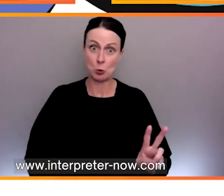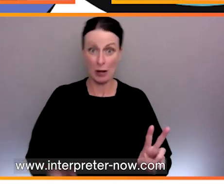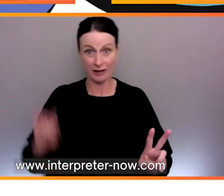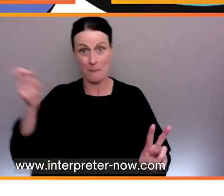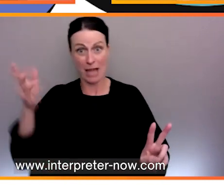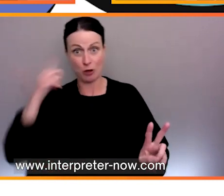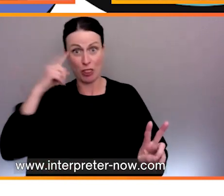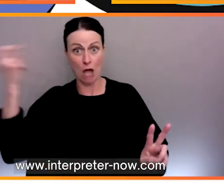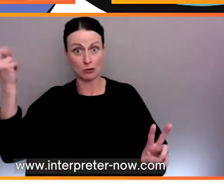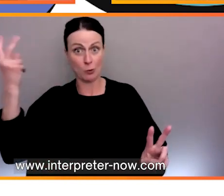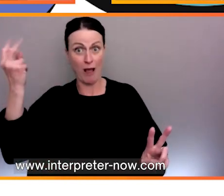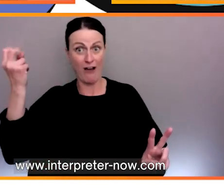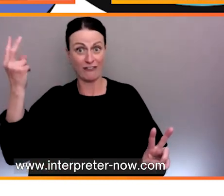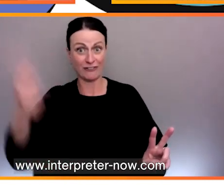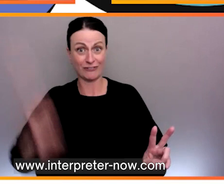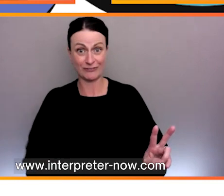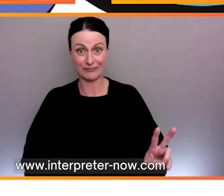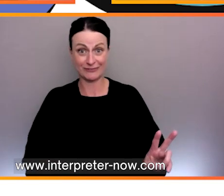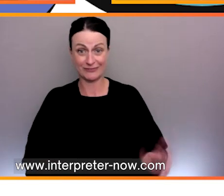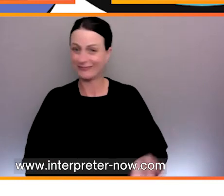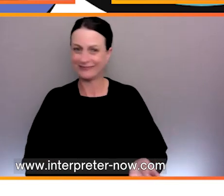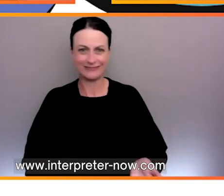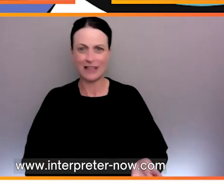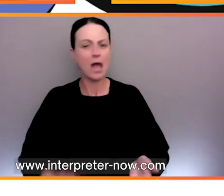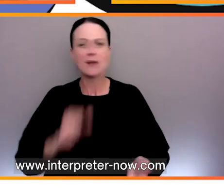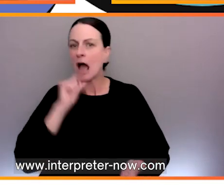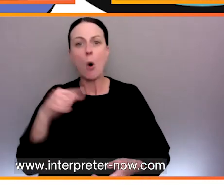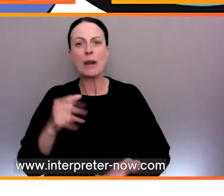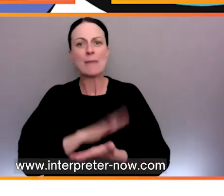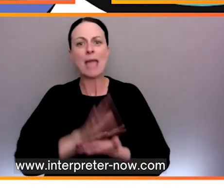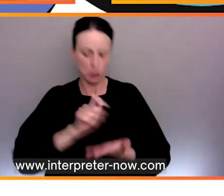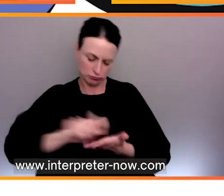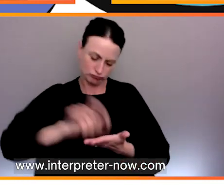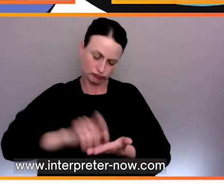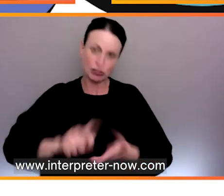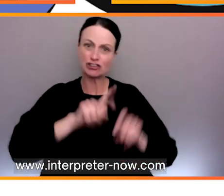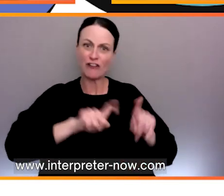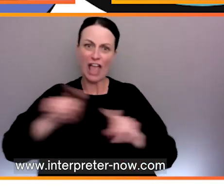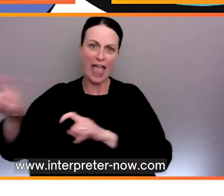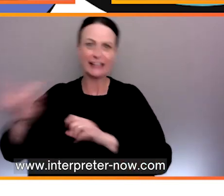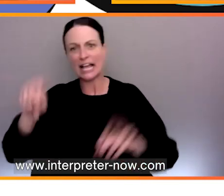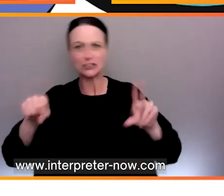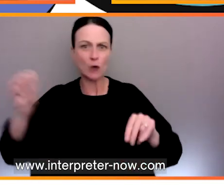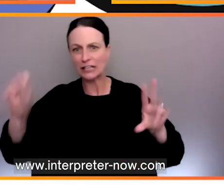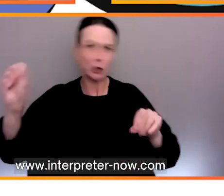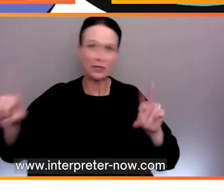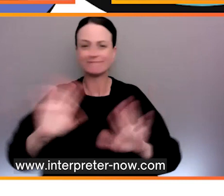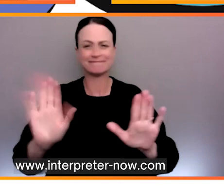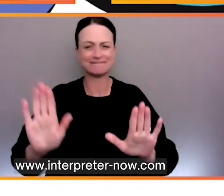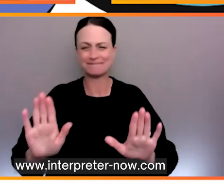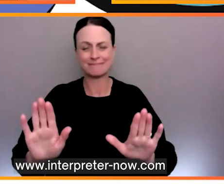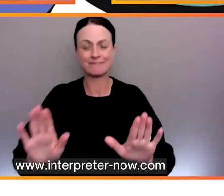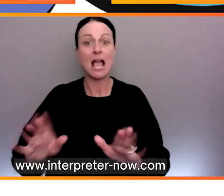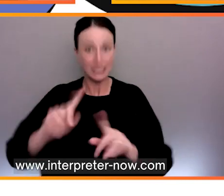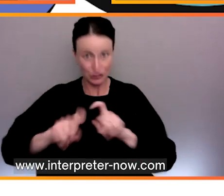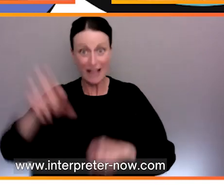we dug and we listened. And what we learned is, some of these things that have been elevated to you that you've